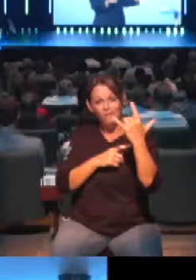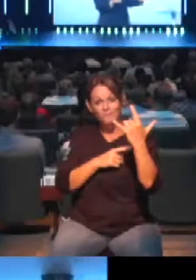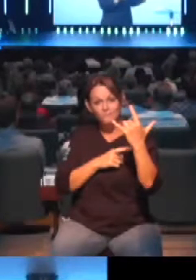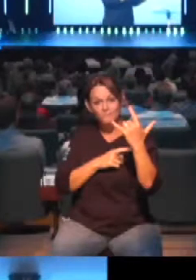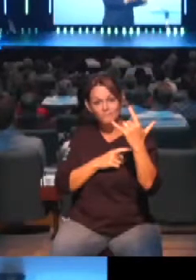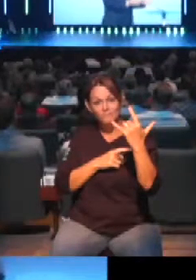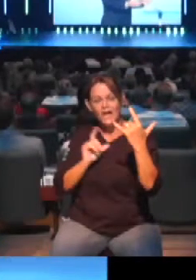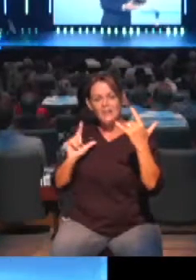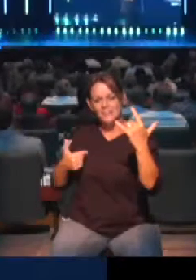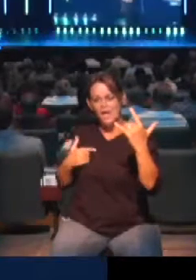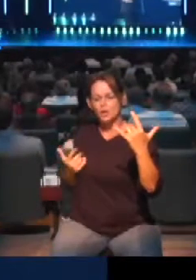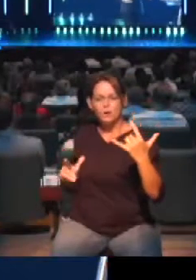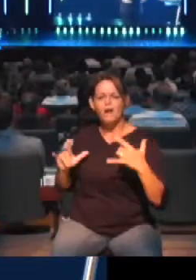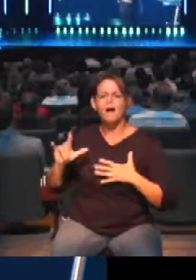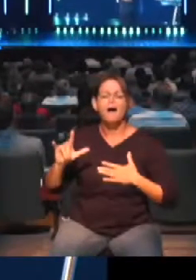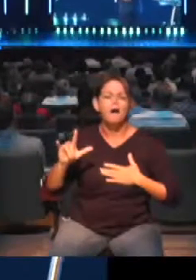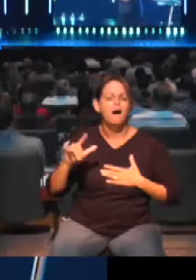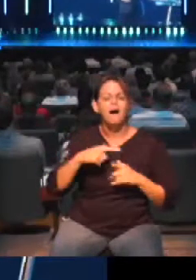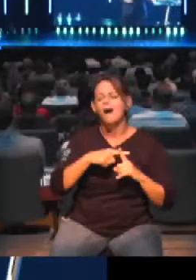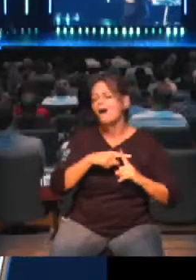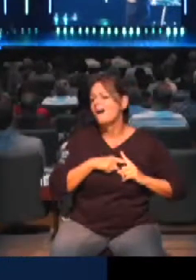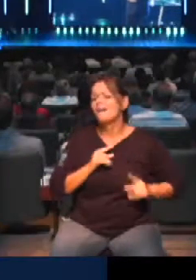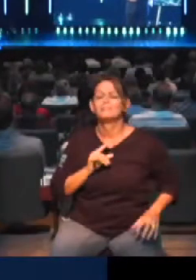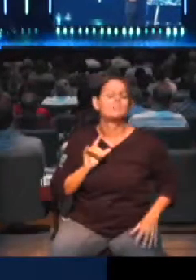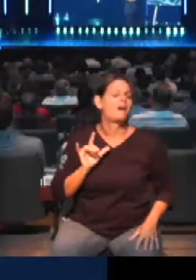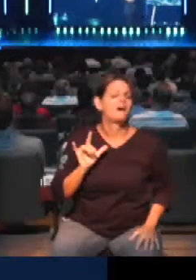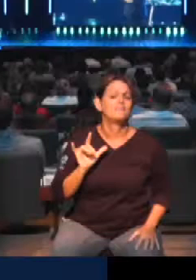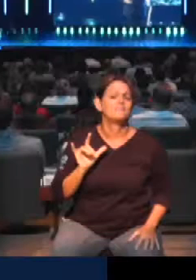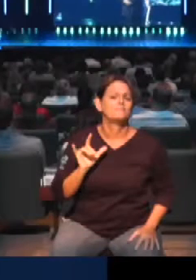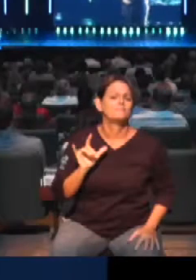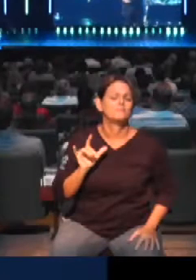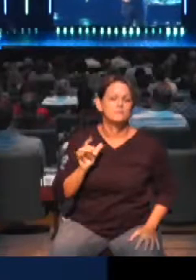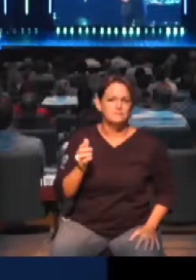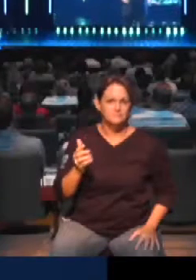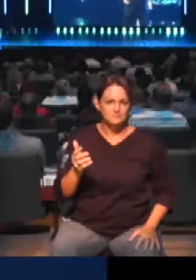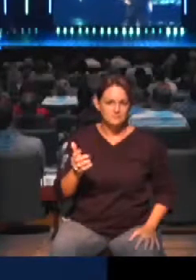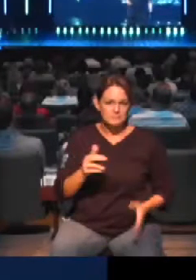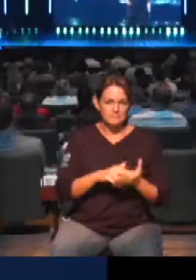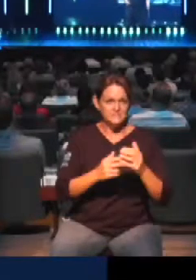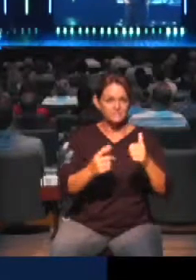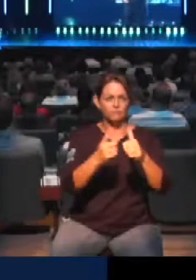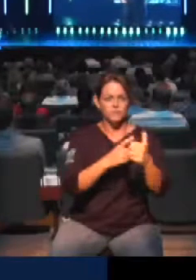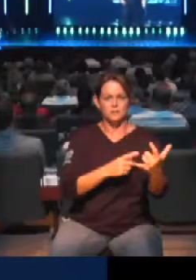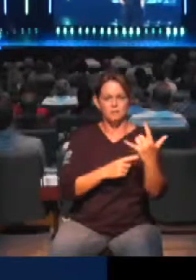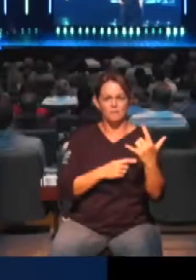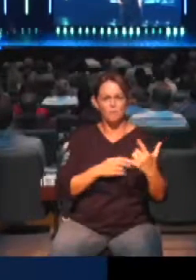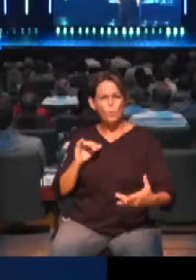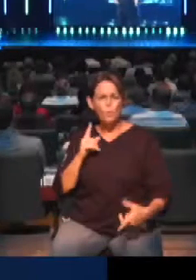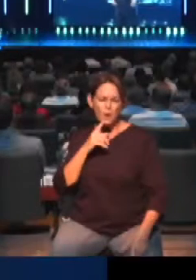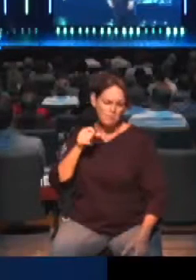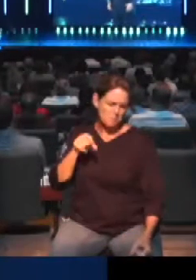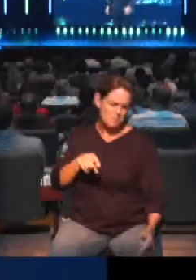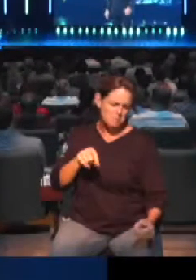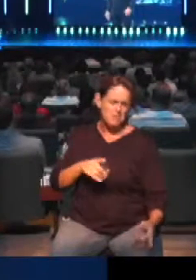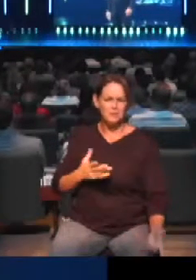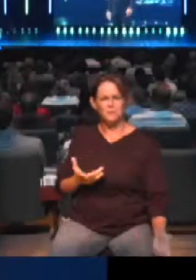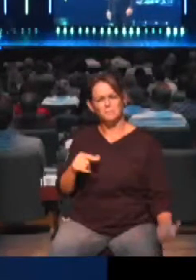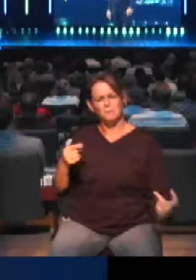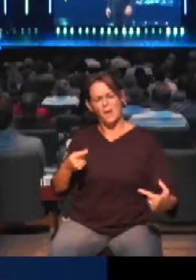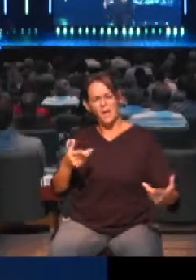if we would clean up and straighten up to give Jesus. He gave Jesus when we were mocking him and spitting on him and nailing him to a